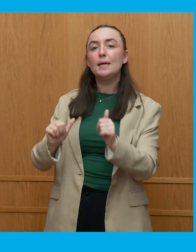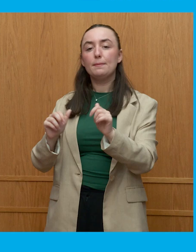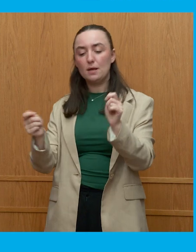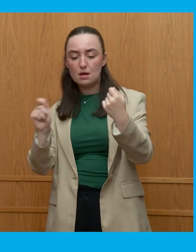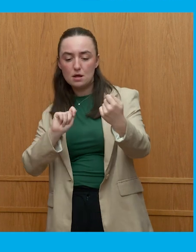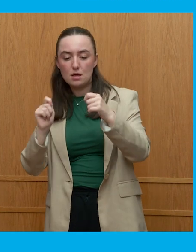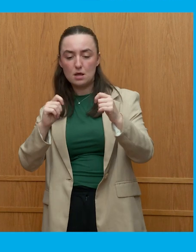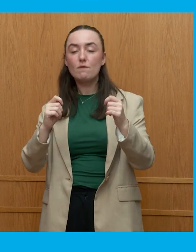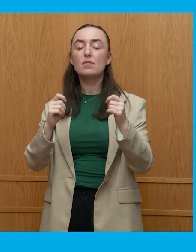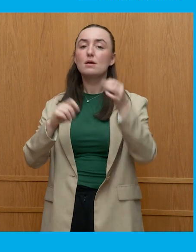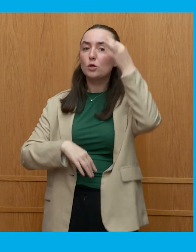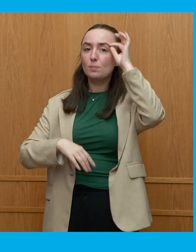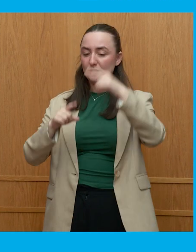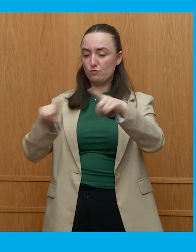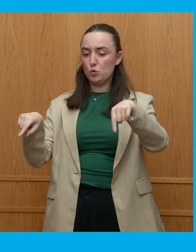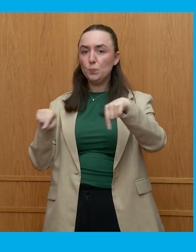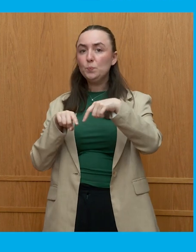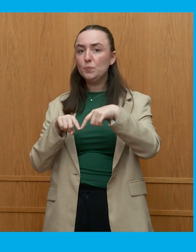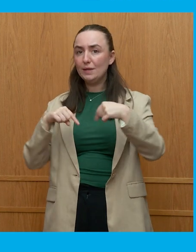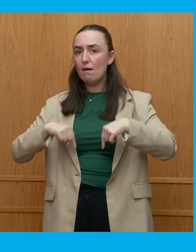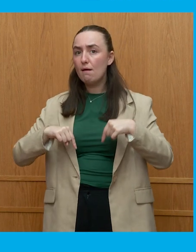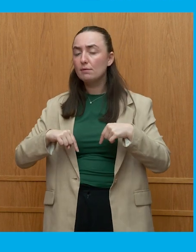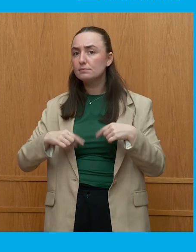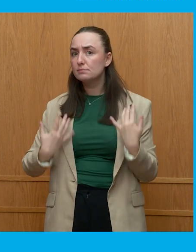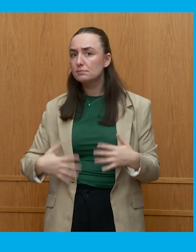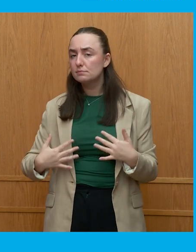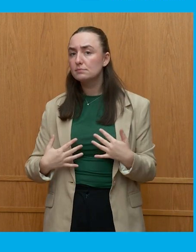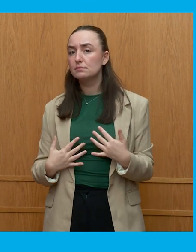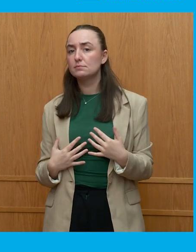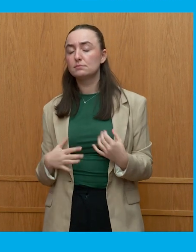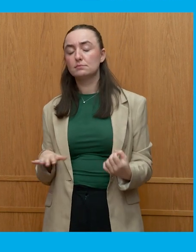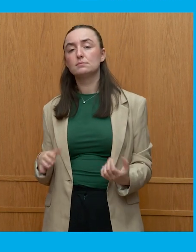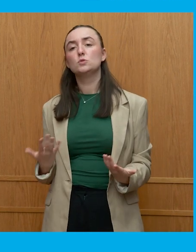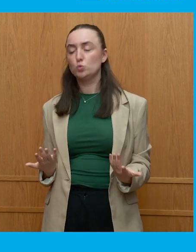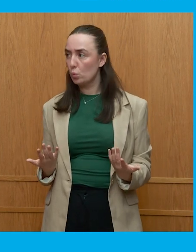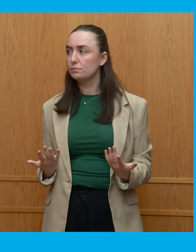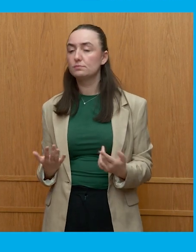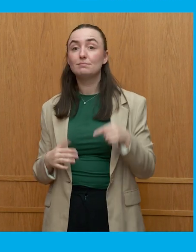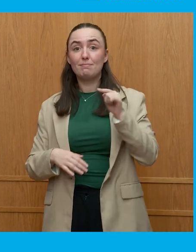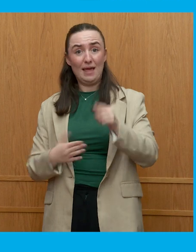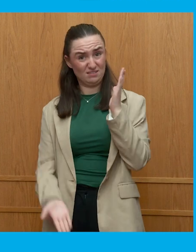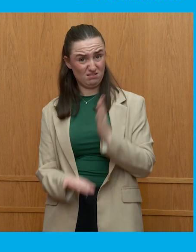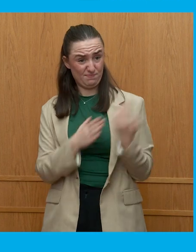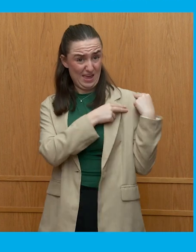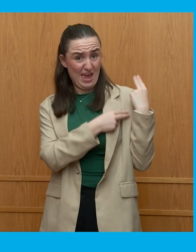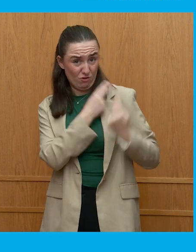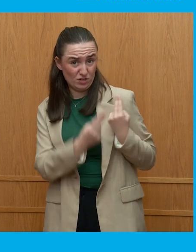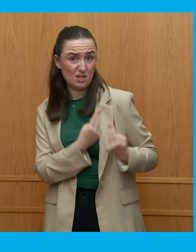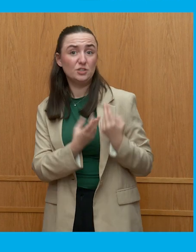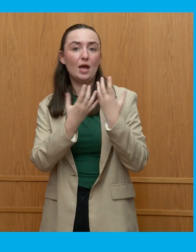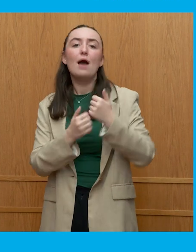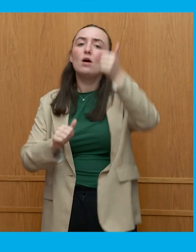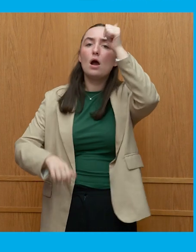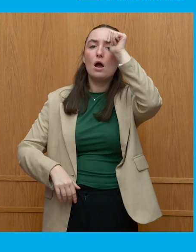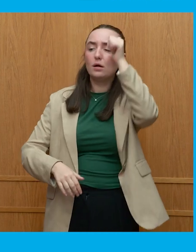were being involved in progressing subjects like education. So there's this heritage already about how we think about space. It's reached